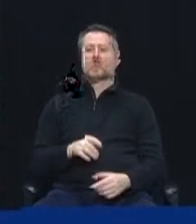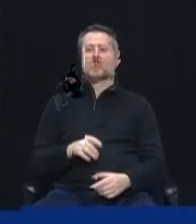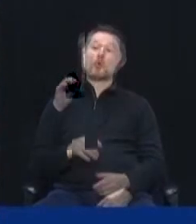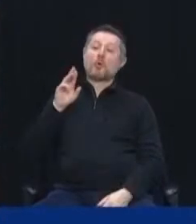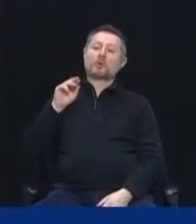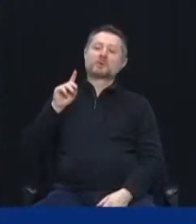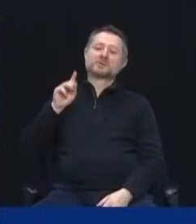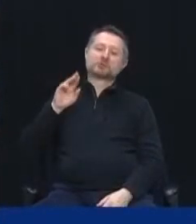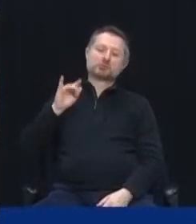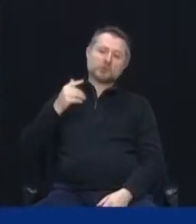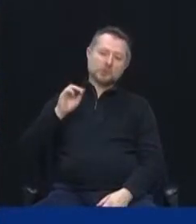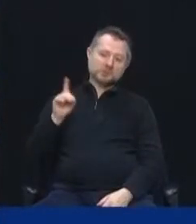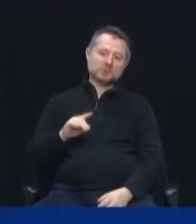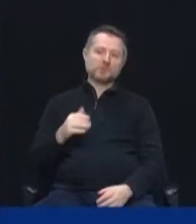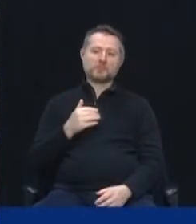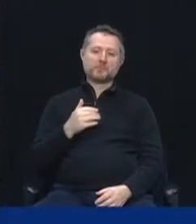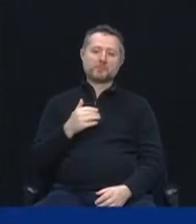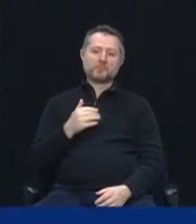member, Huáscar Soto,